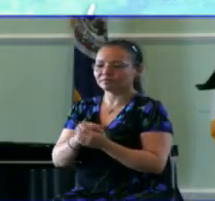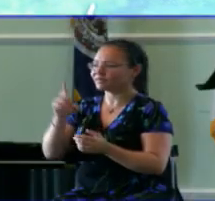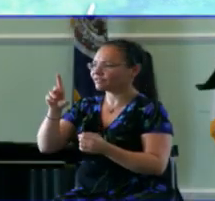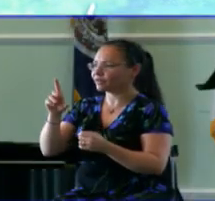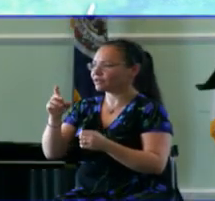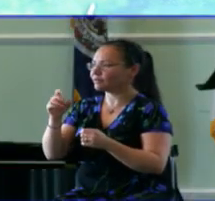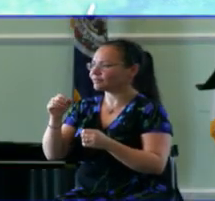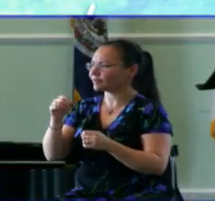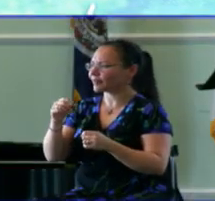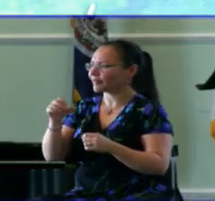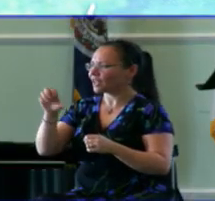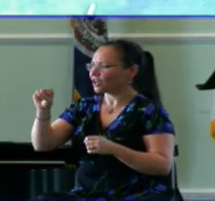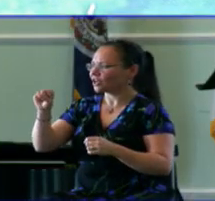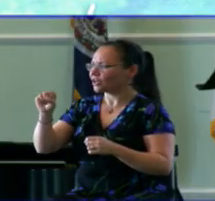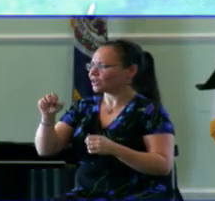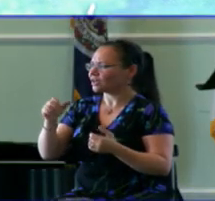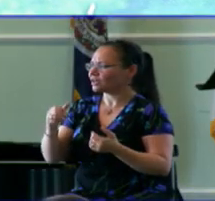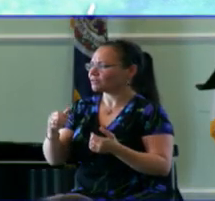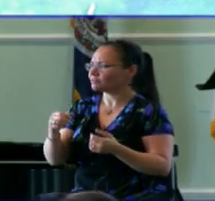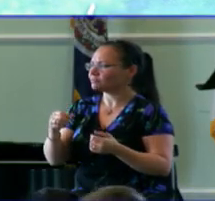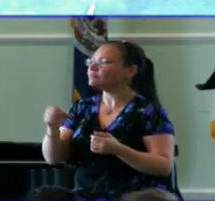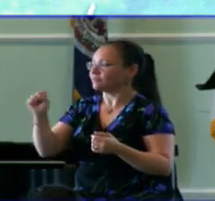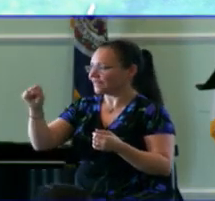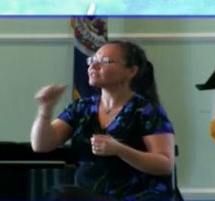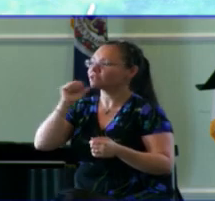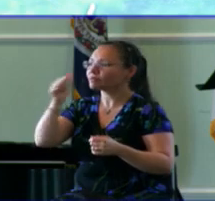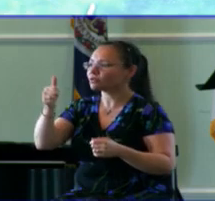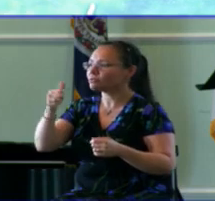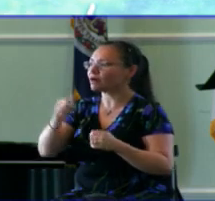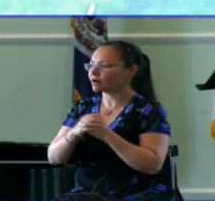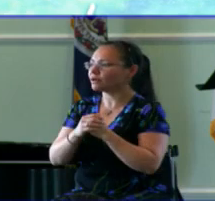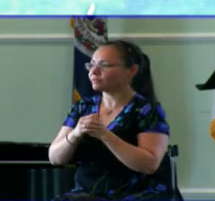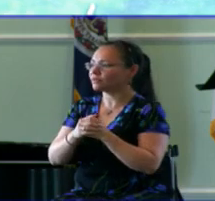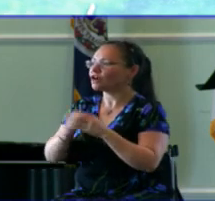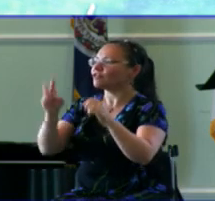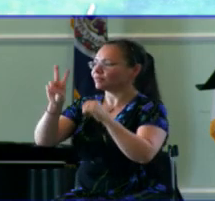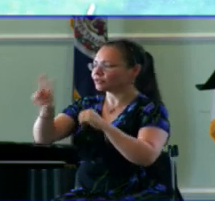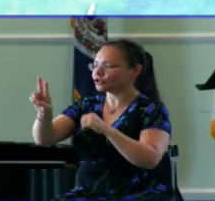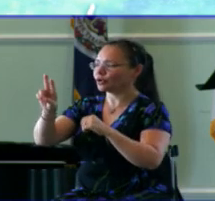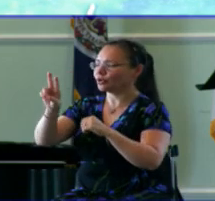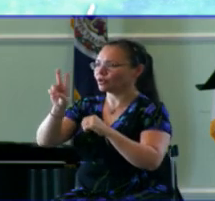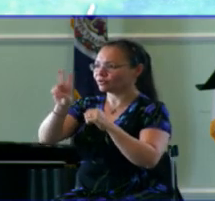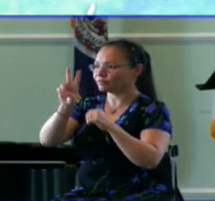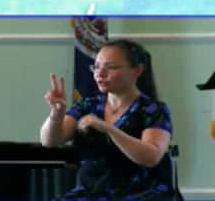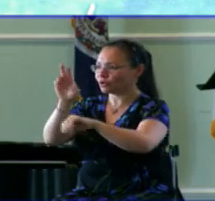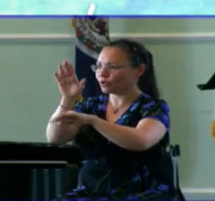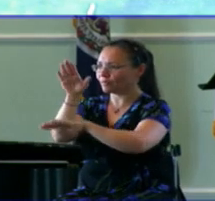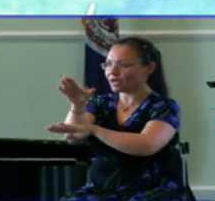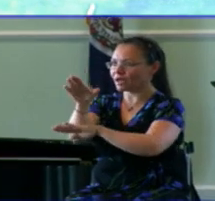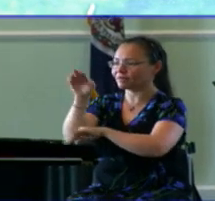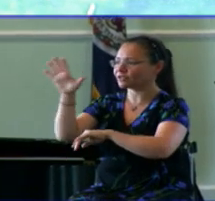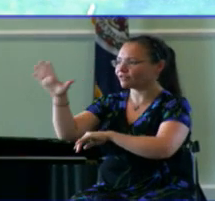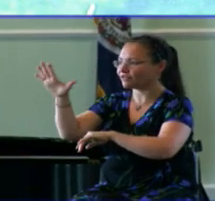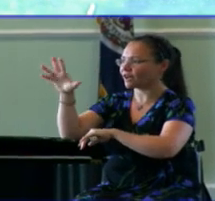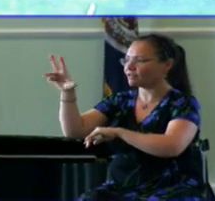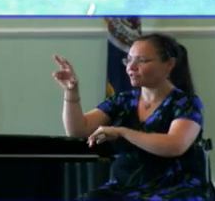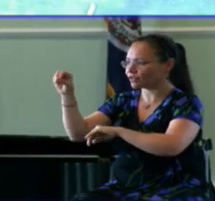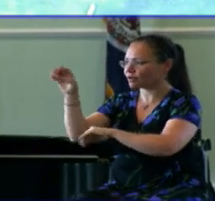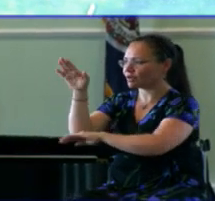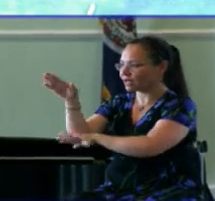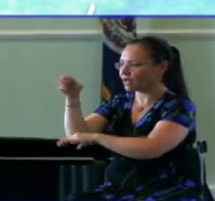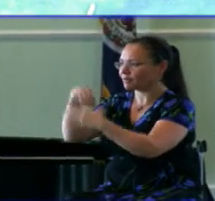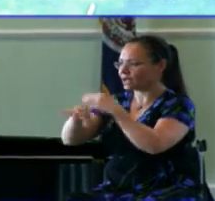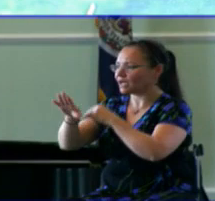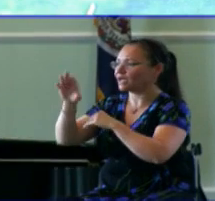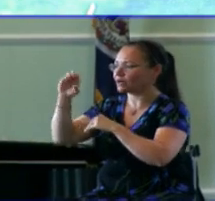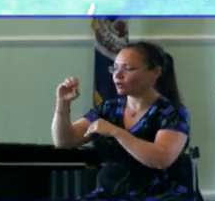some other things as well. So that is tomorrow from 2 to 5:30 at Old Mill Park. God bless